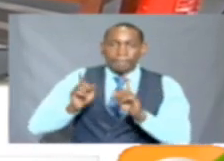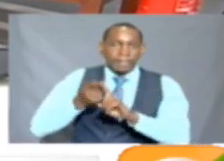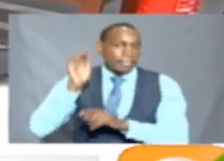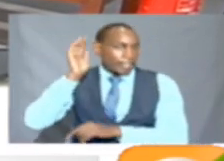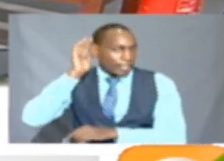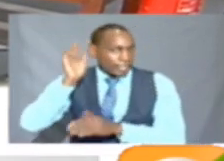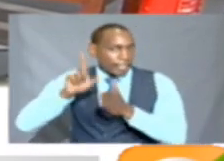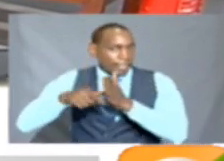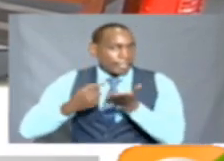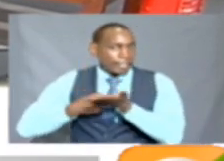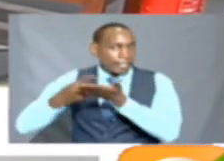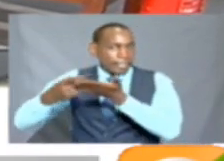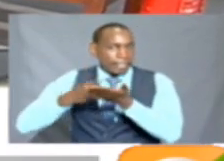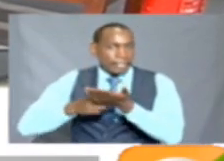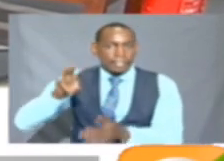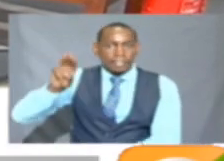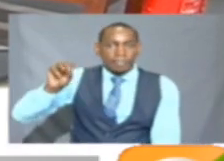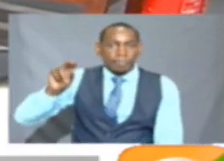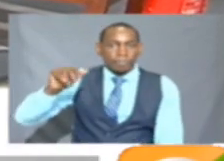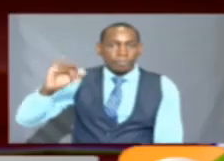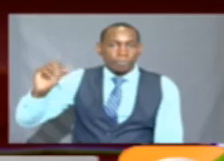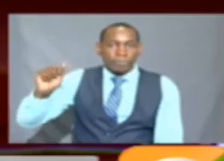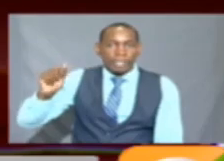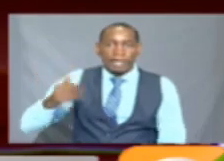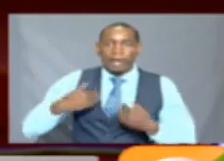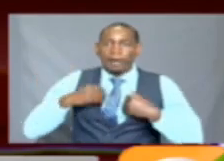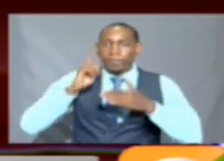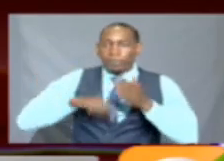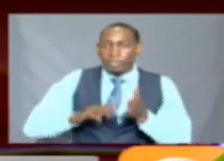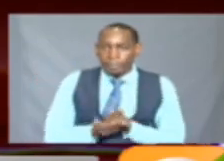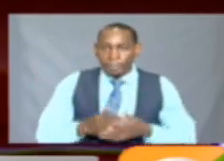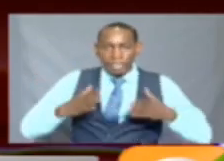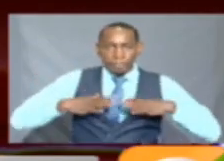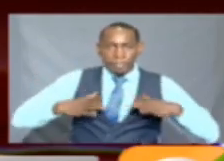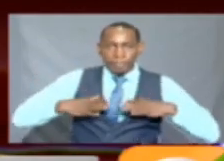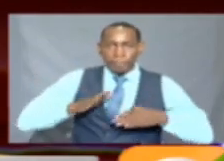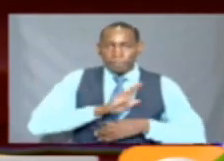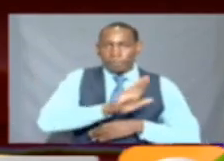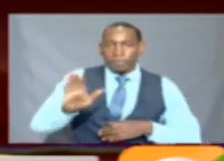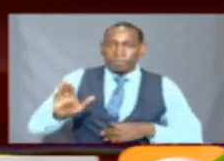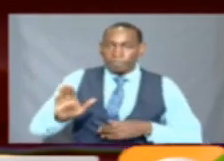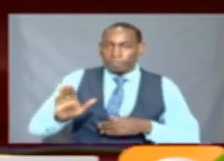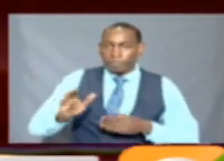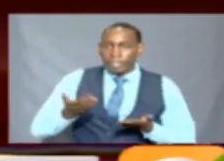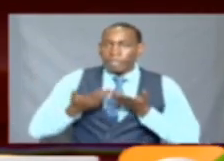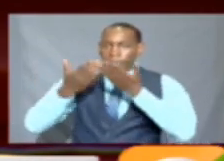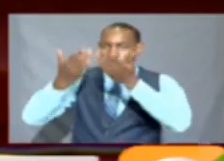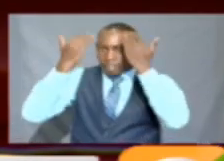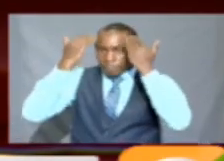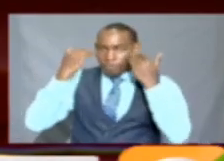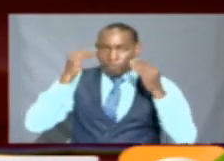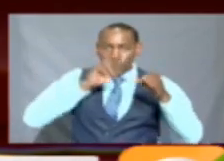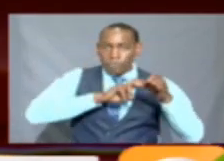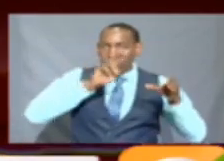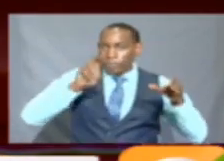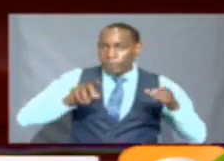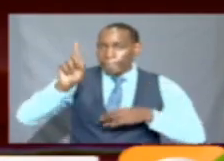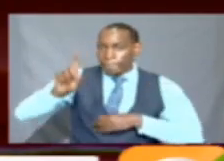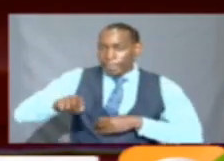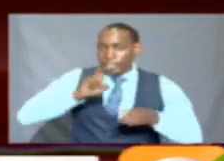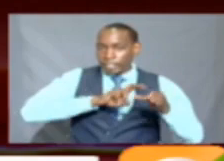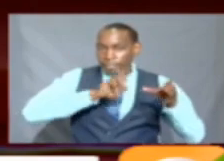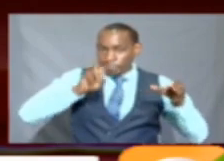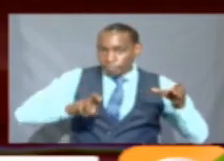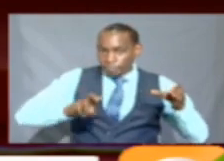get to it. Monica, what you got? Those people that we have charged to step aside. They must